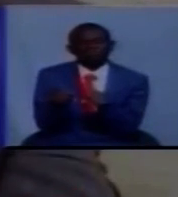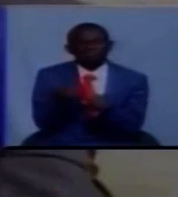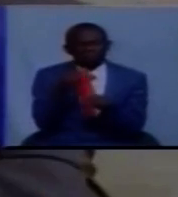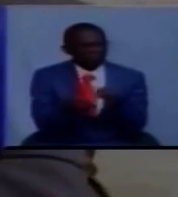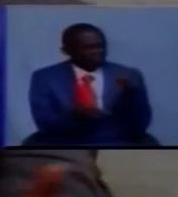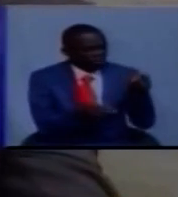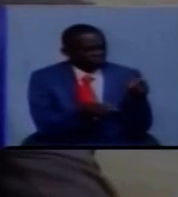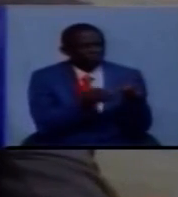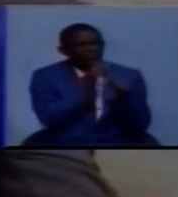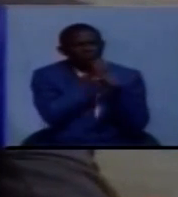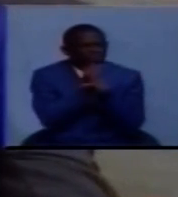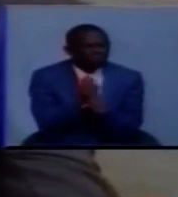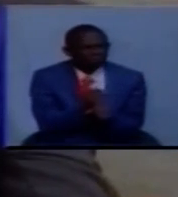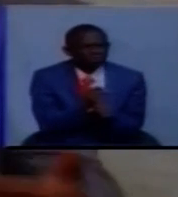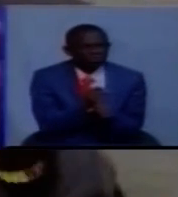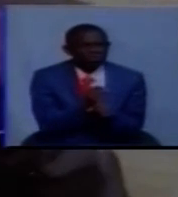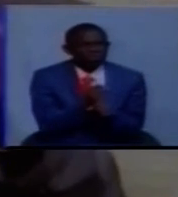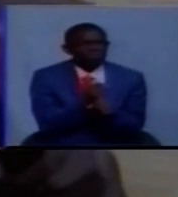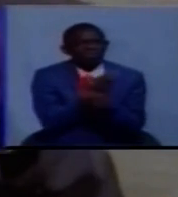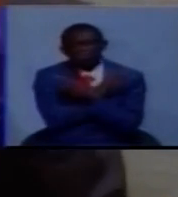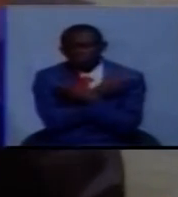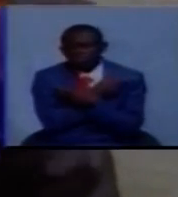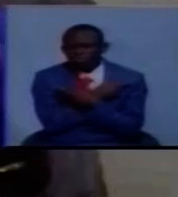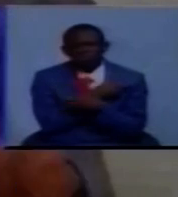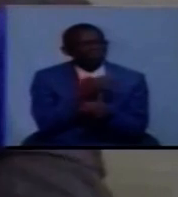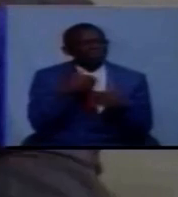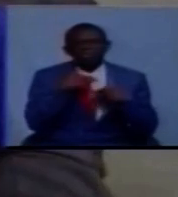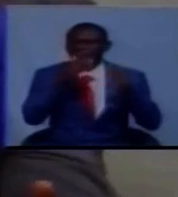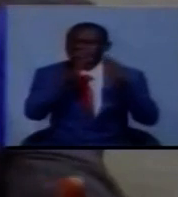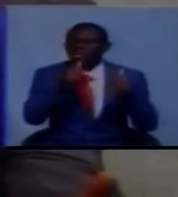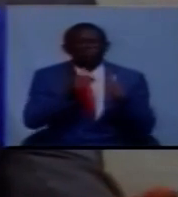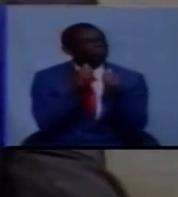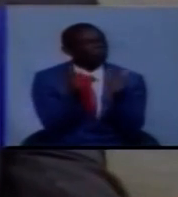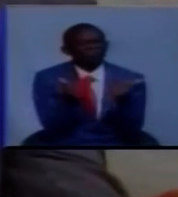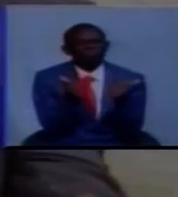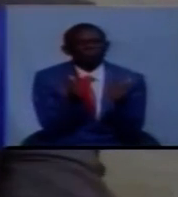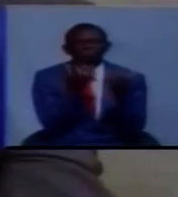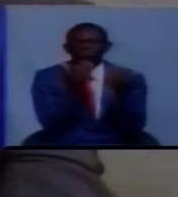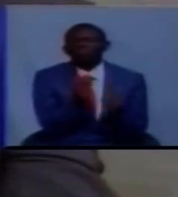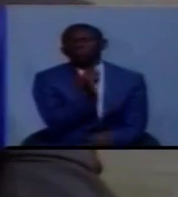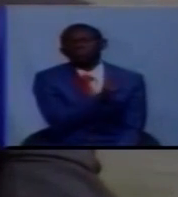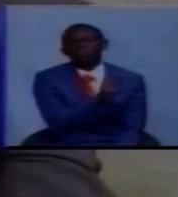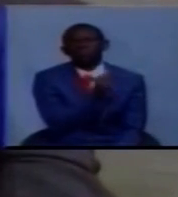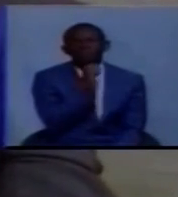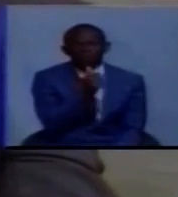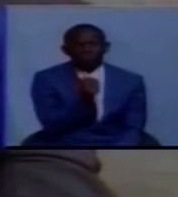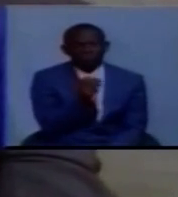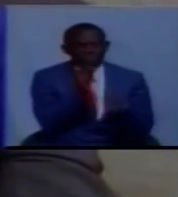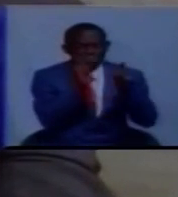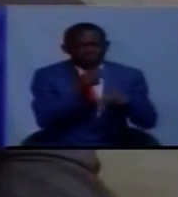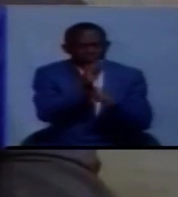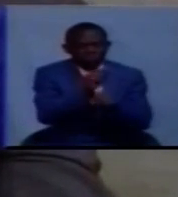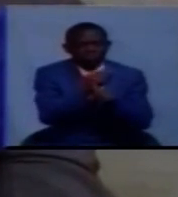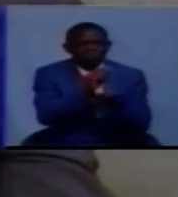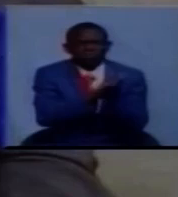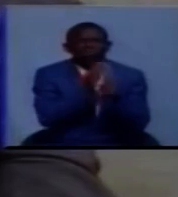it is at the moment. A lot of people are retiring, even very senior civil servants who have retired, they're destitute. So we are trying to make sure that